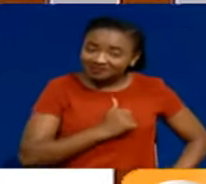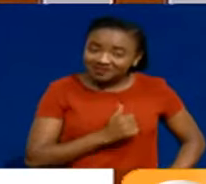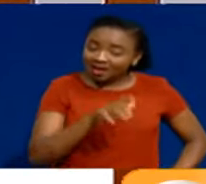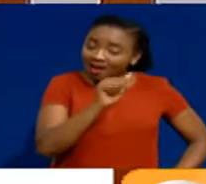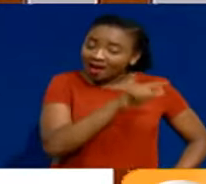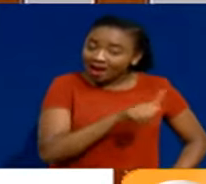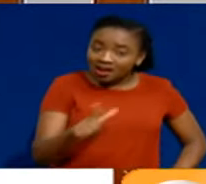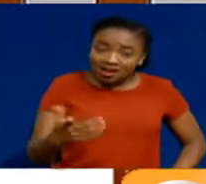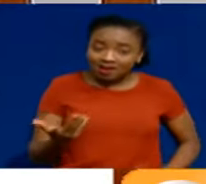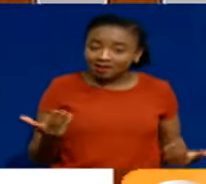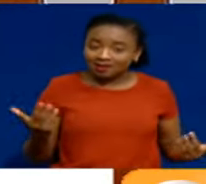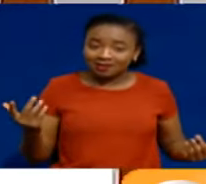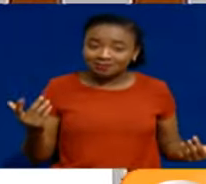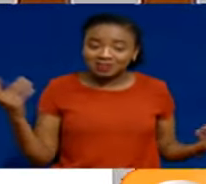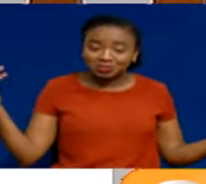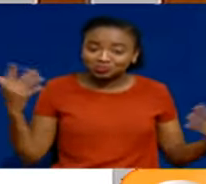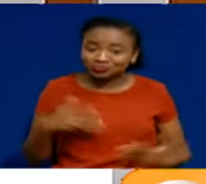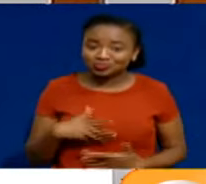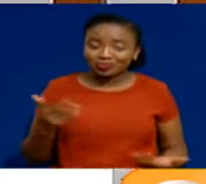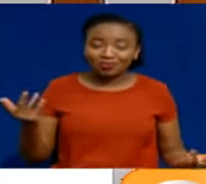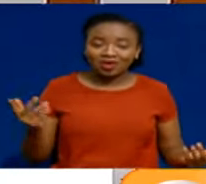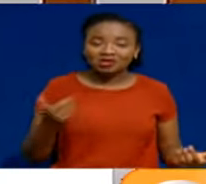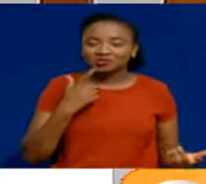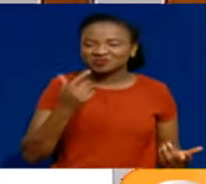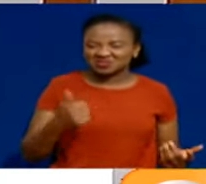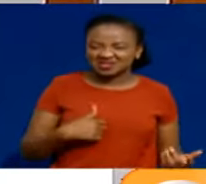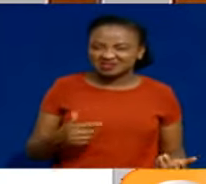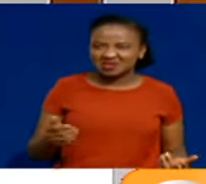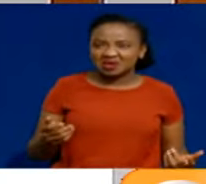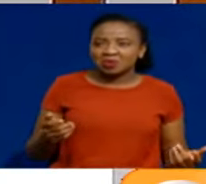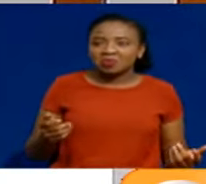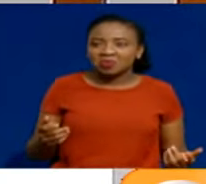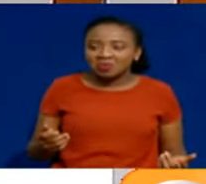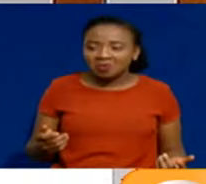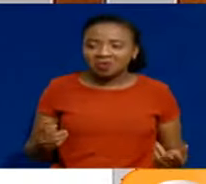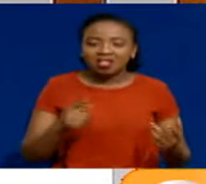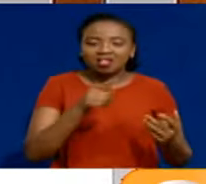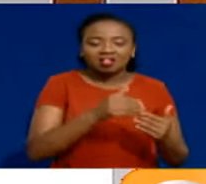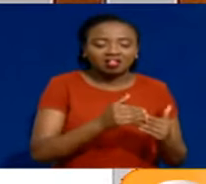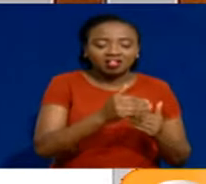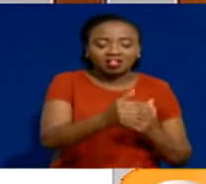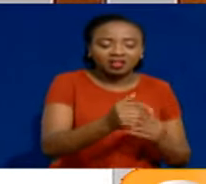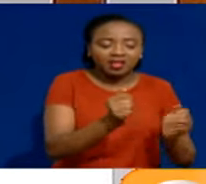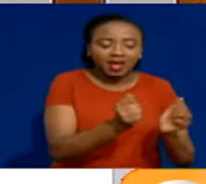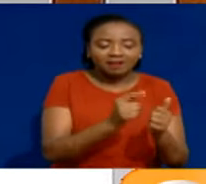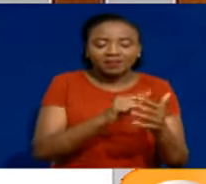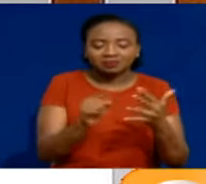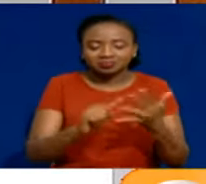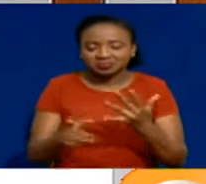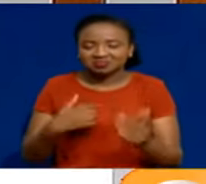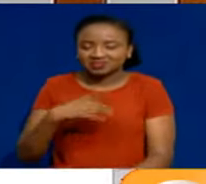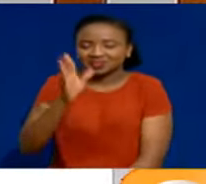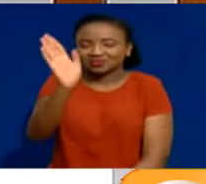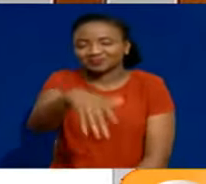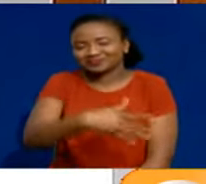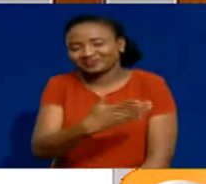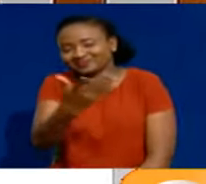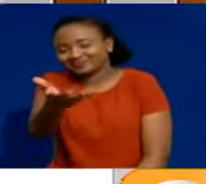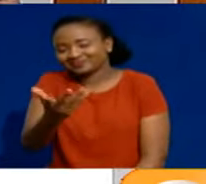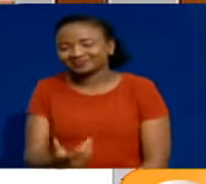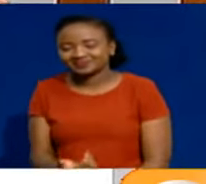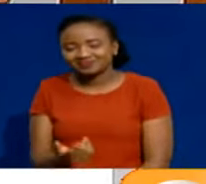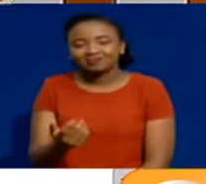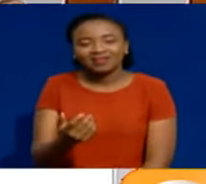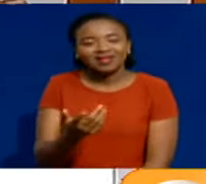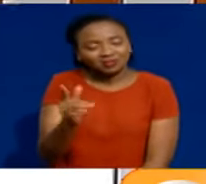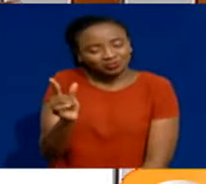And that is how it is. When you tell me, oh, this is what is going to happen, I'm telling you, in